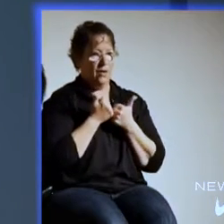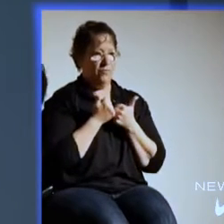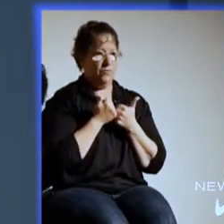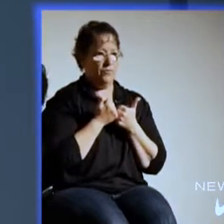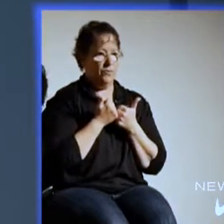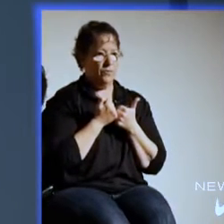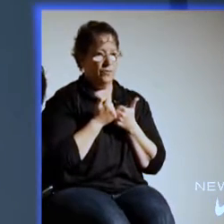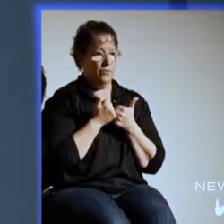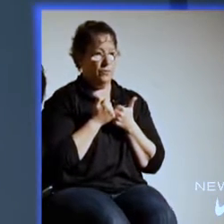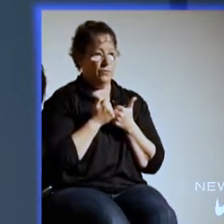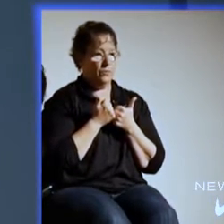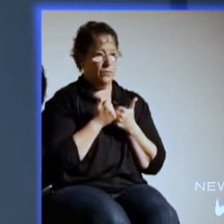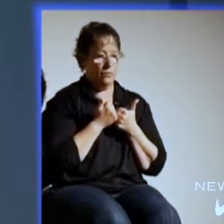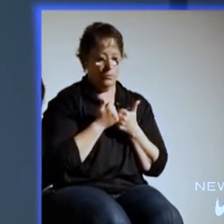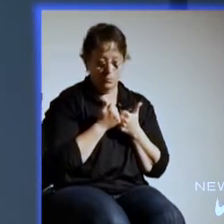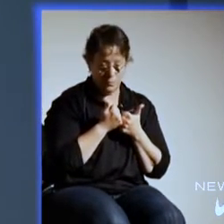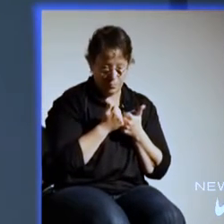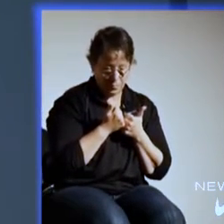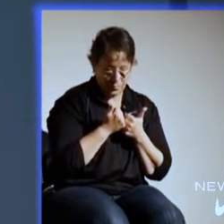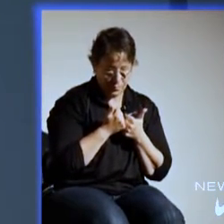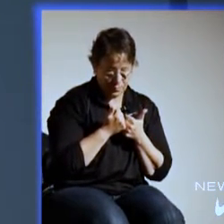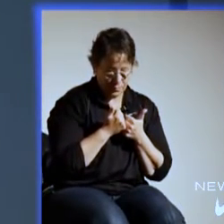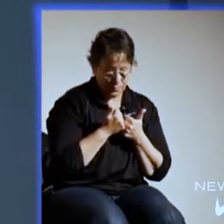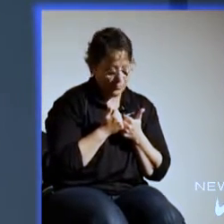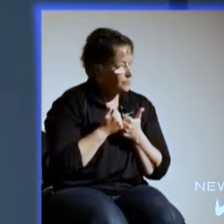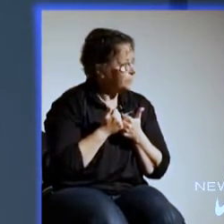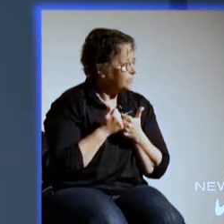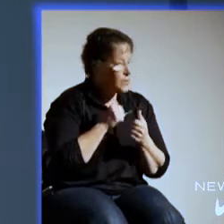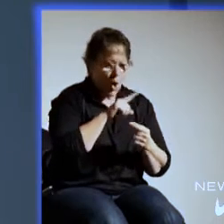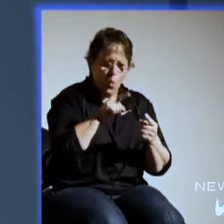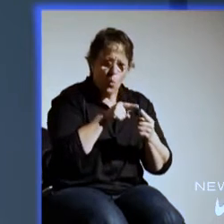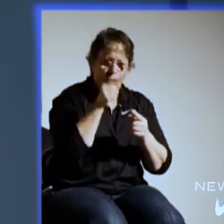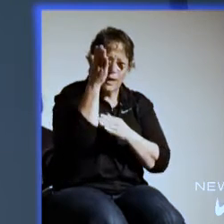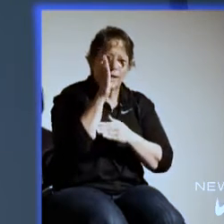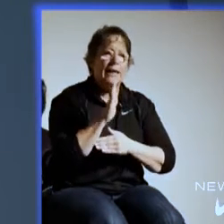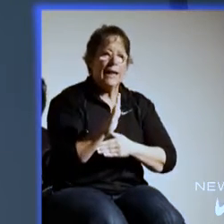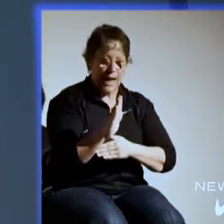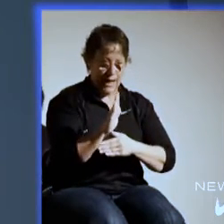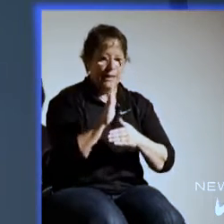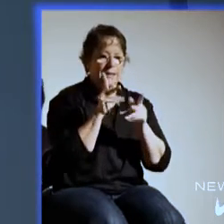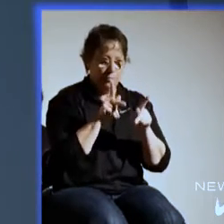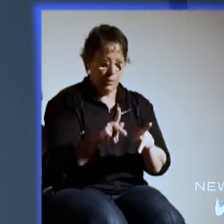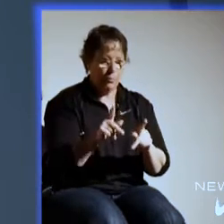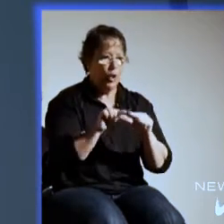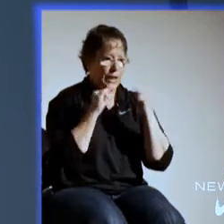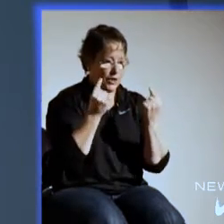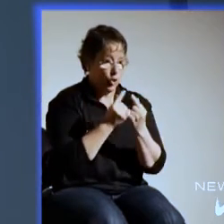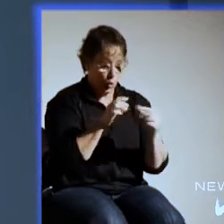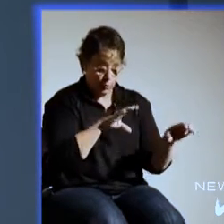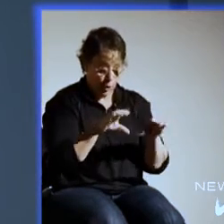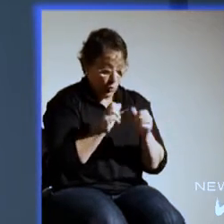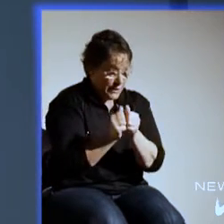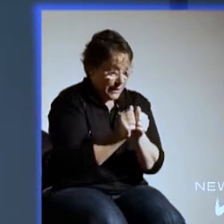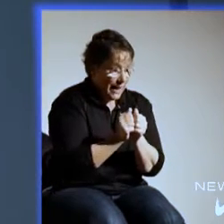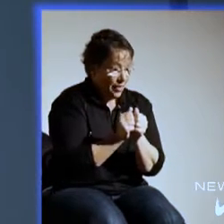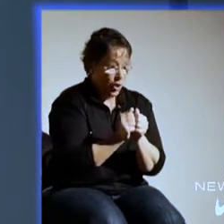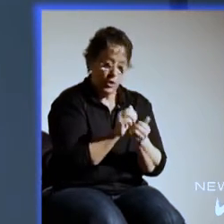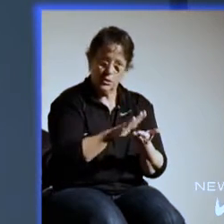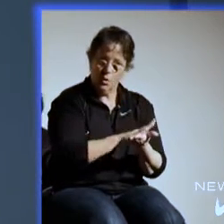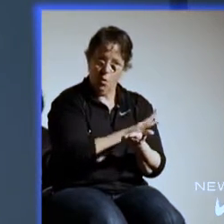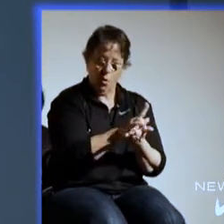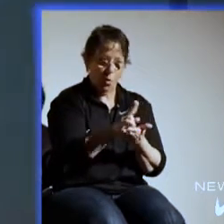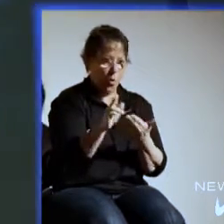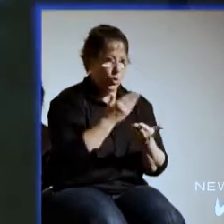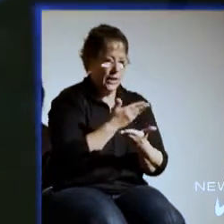When God's people as a group start to do this, it's a holy thing. And God has used a group of people here, a